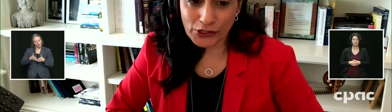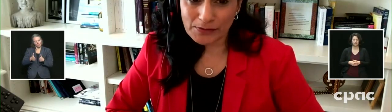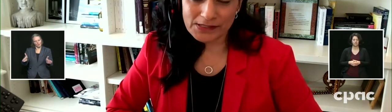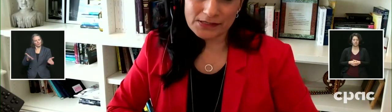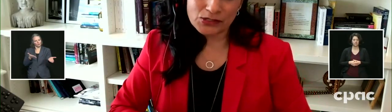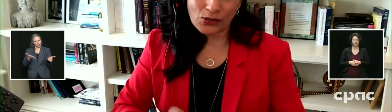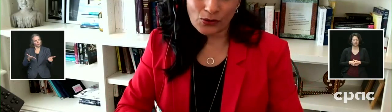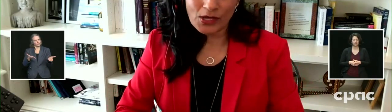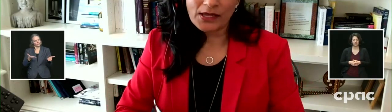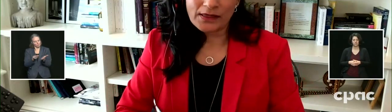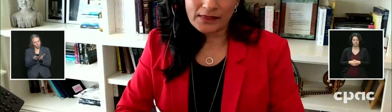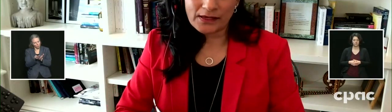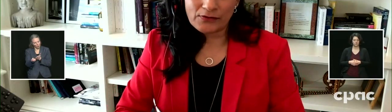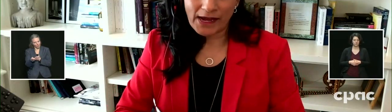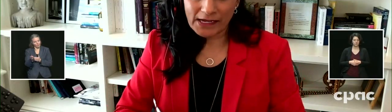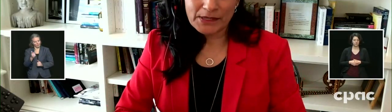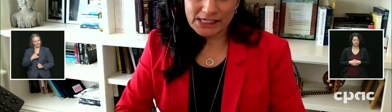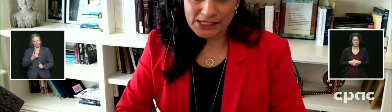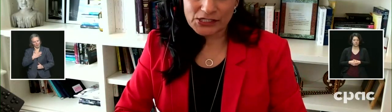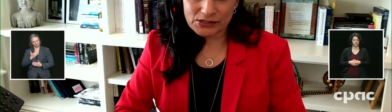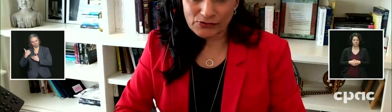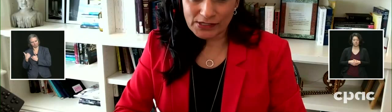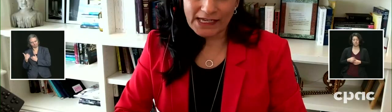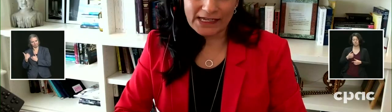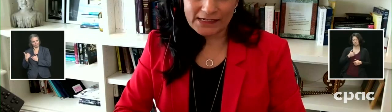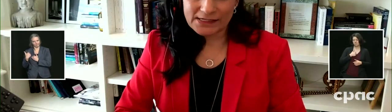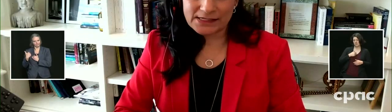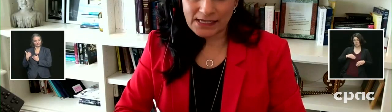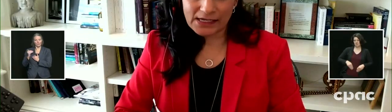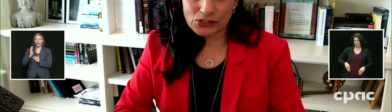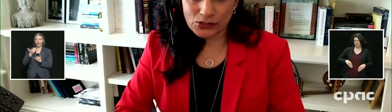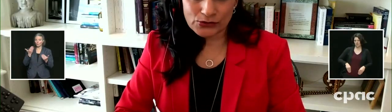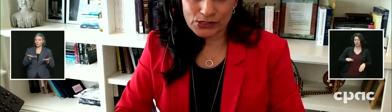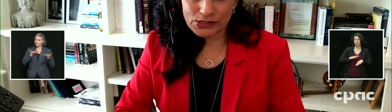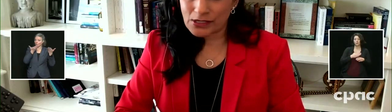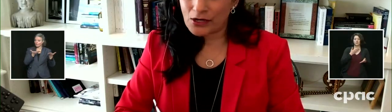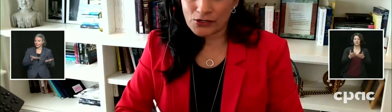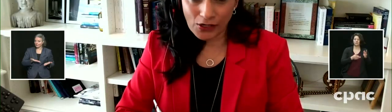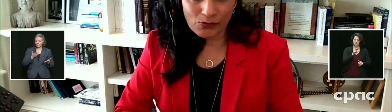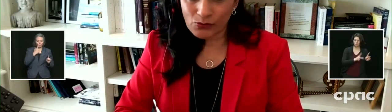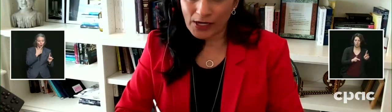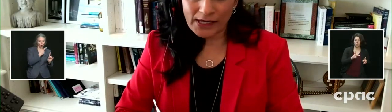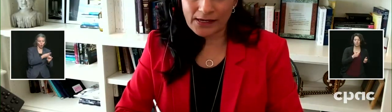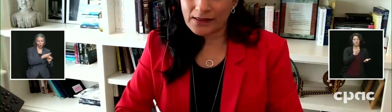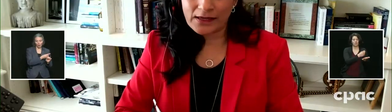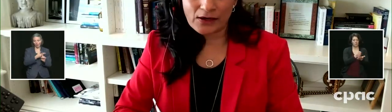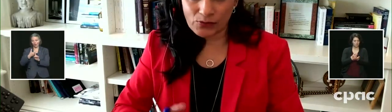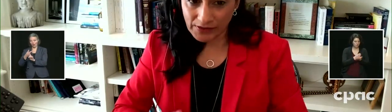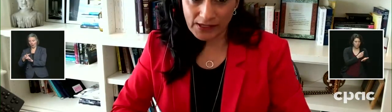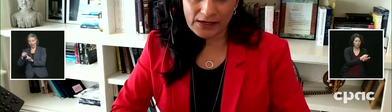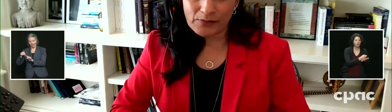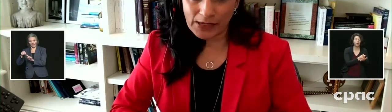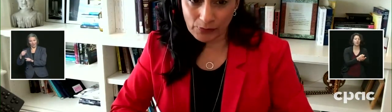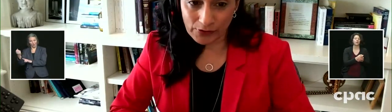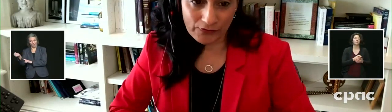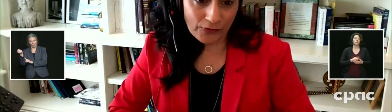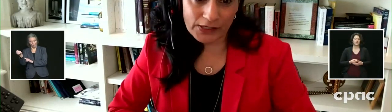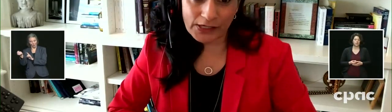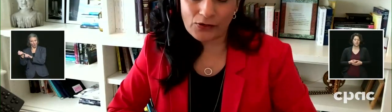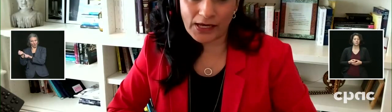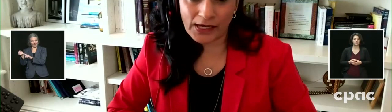and Procurement. So the recommendations relating to second doses are not one that are within